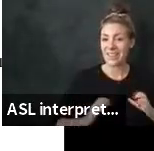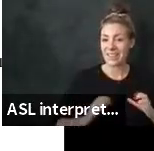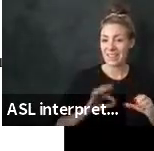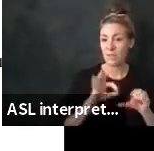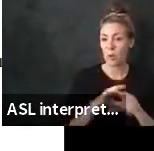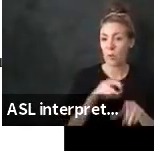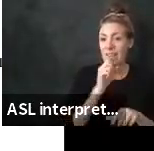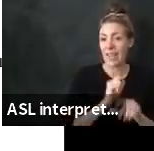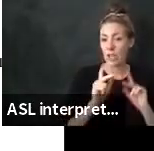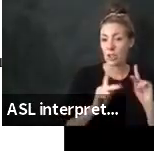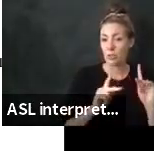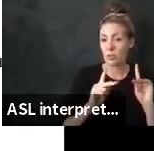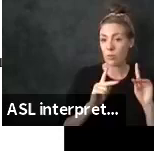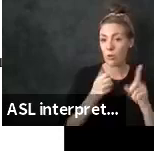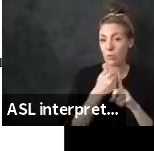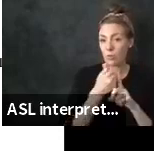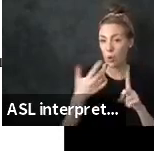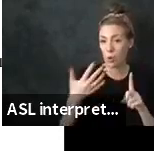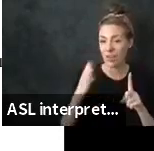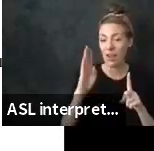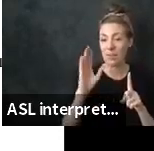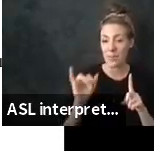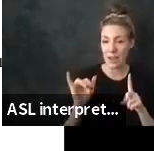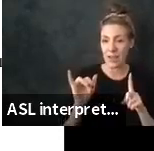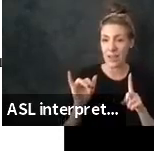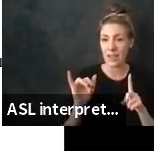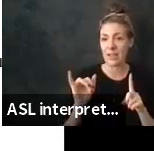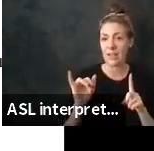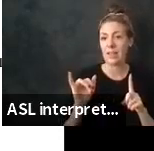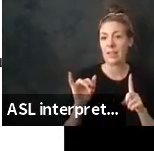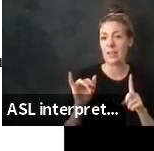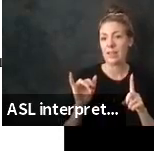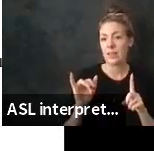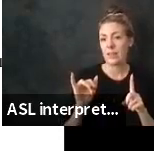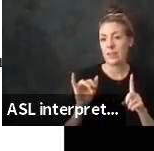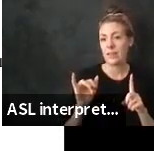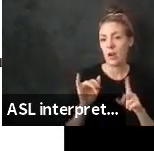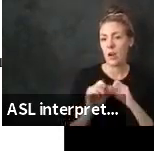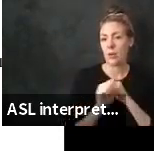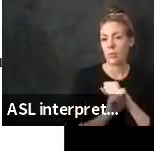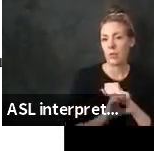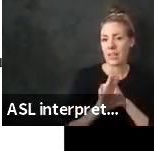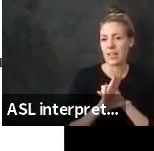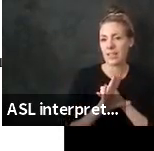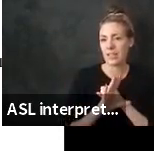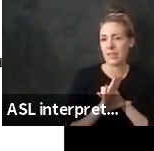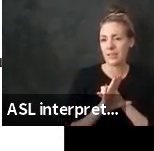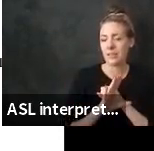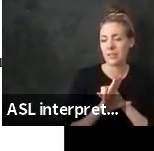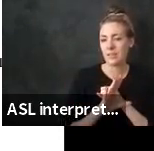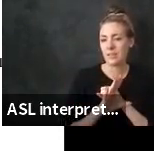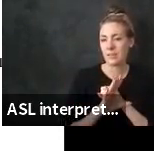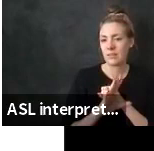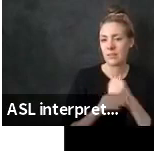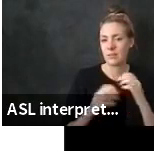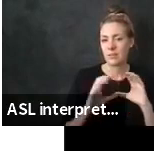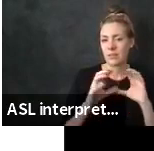age population broken down by our protected class groups.